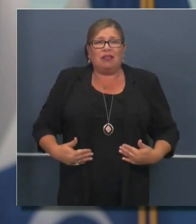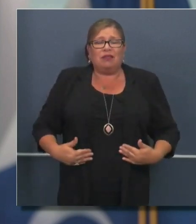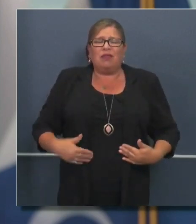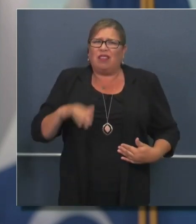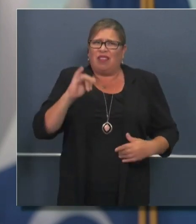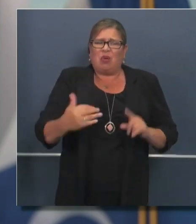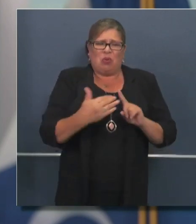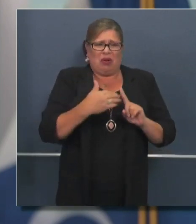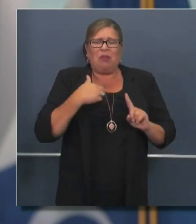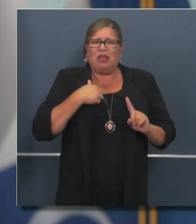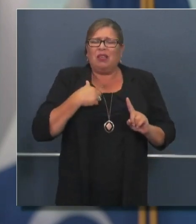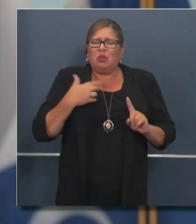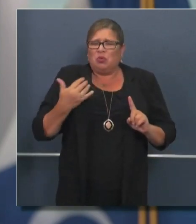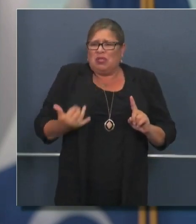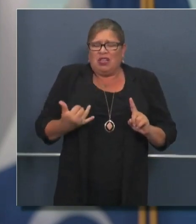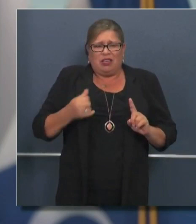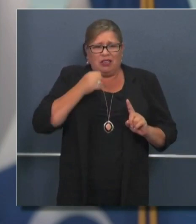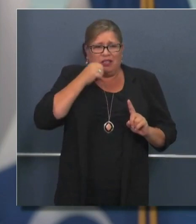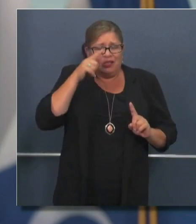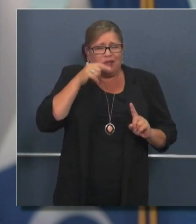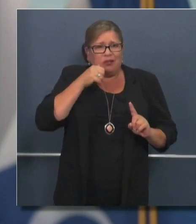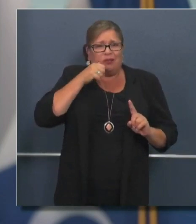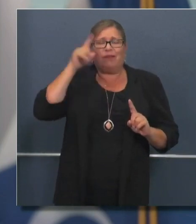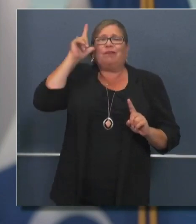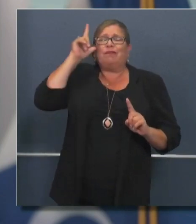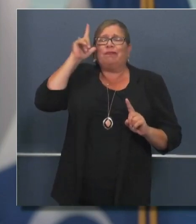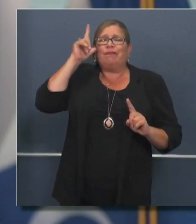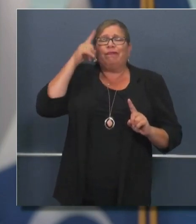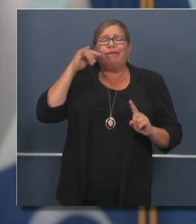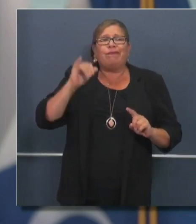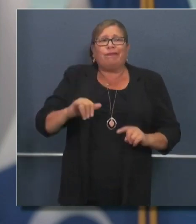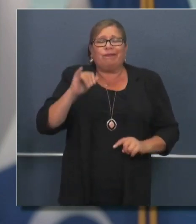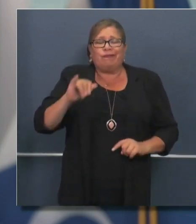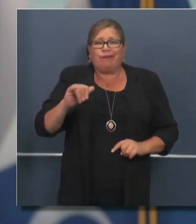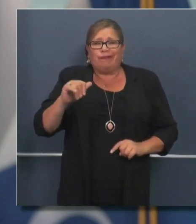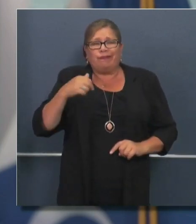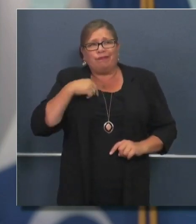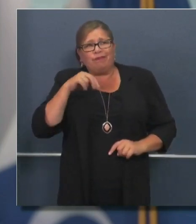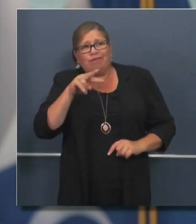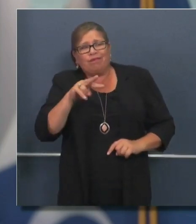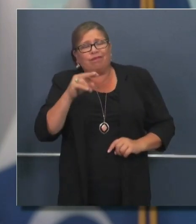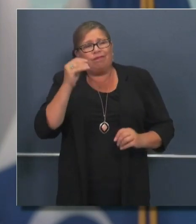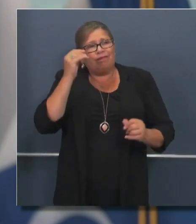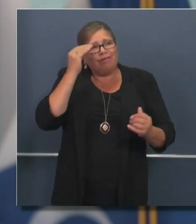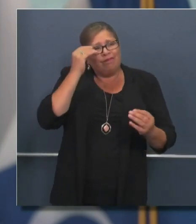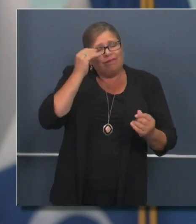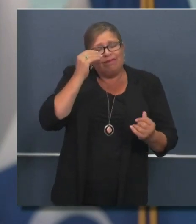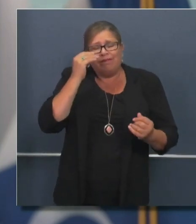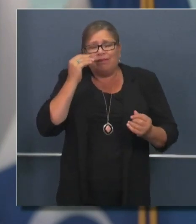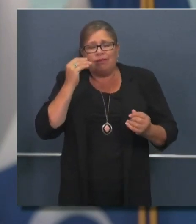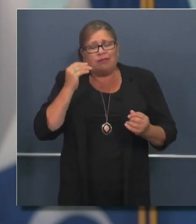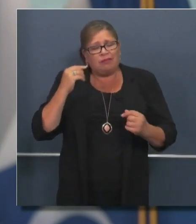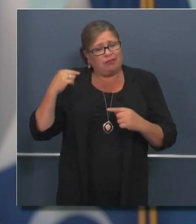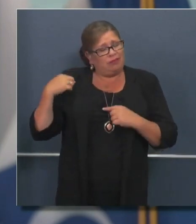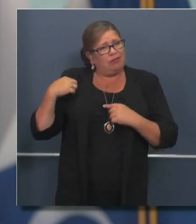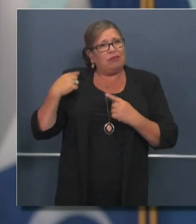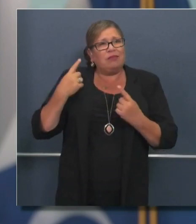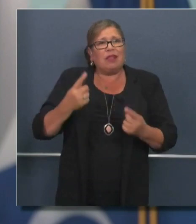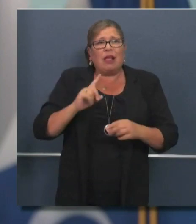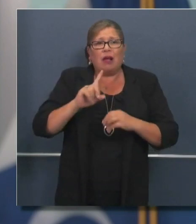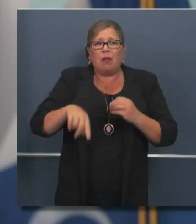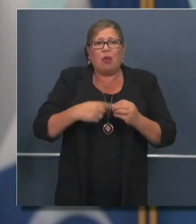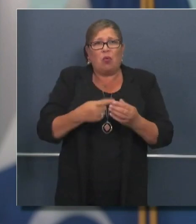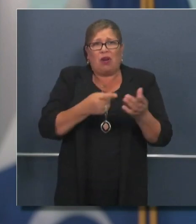today, yesterday, day before, as I reflected in a very poignant way on